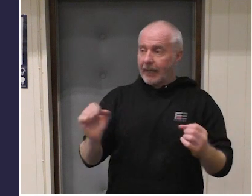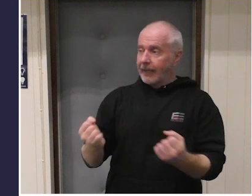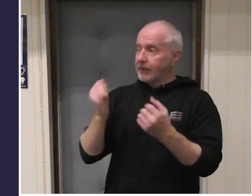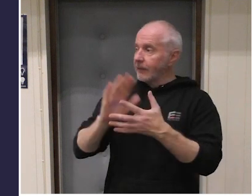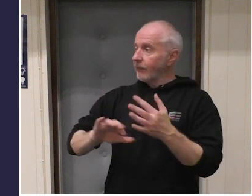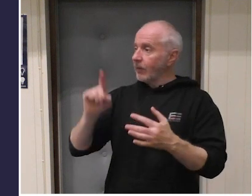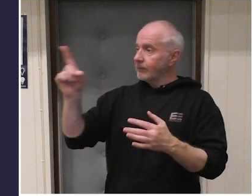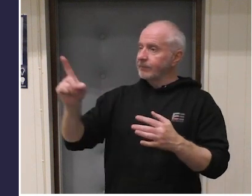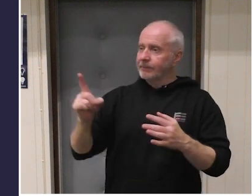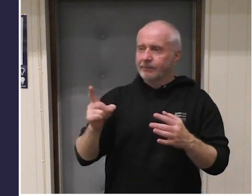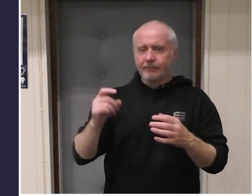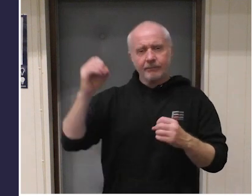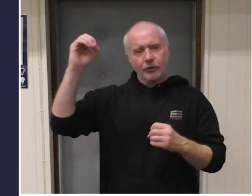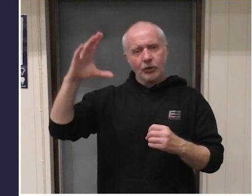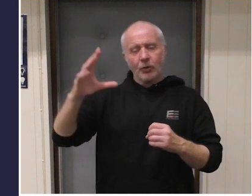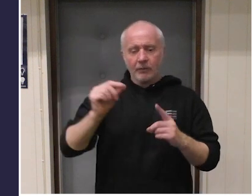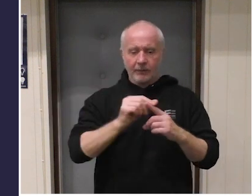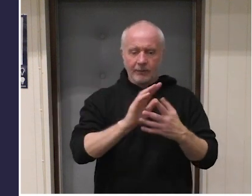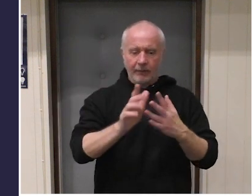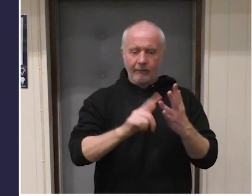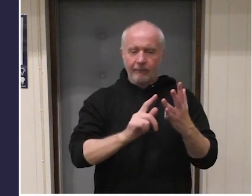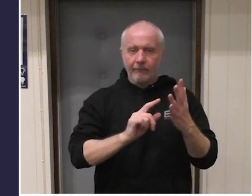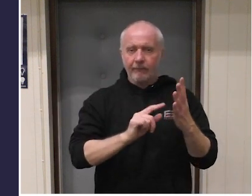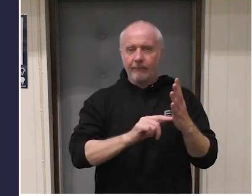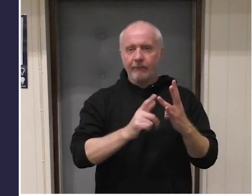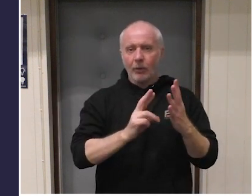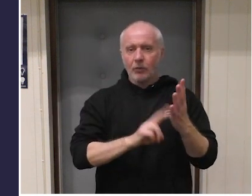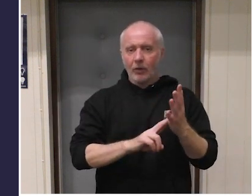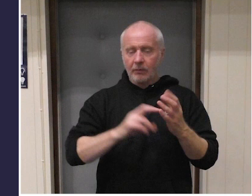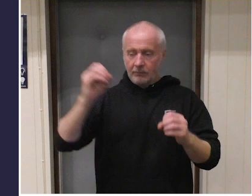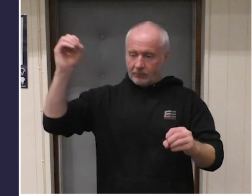mostly through photons, which impinge on Earth.